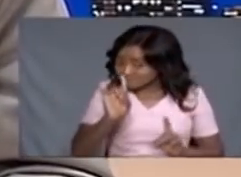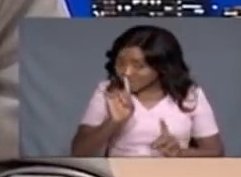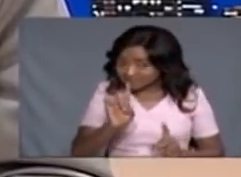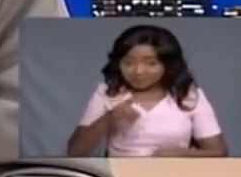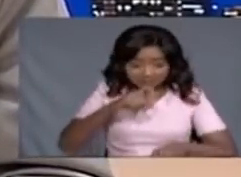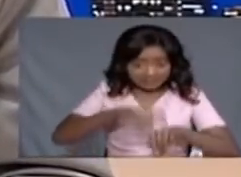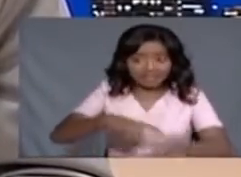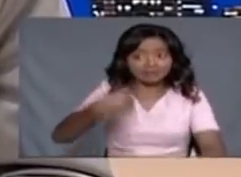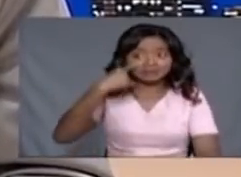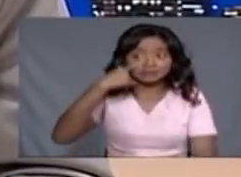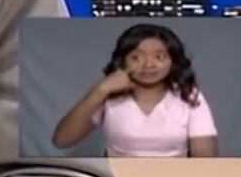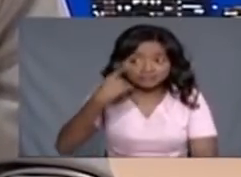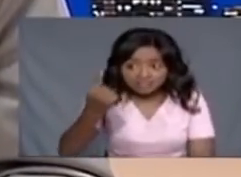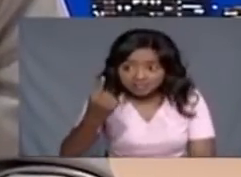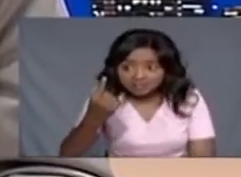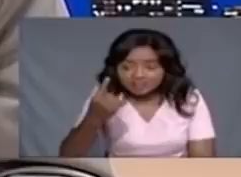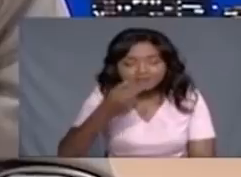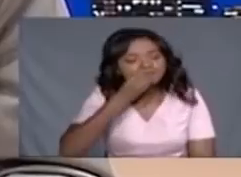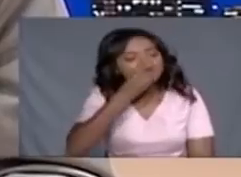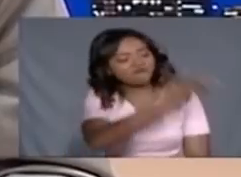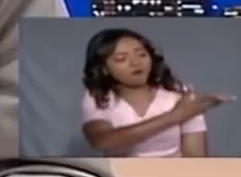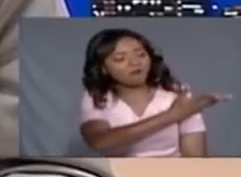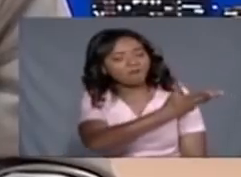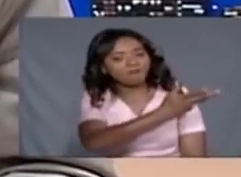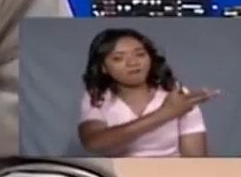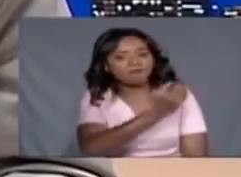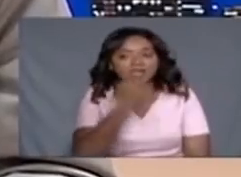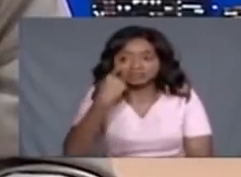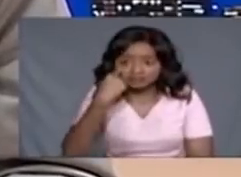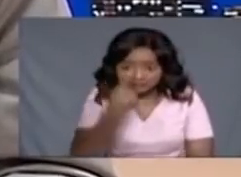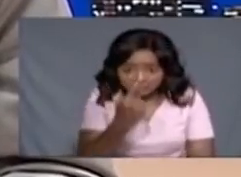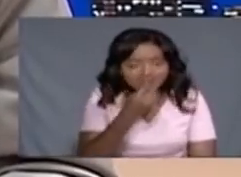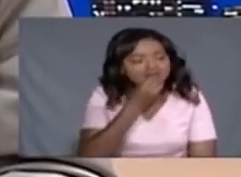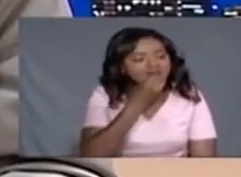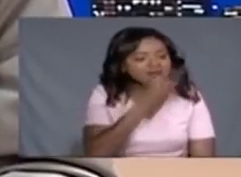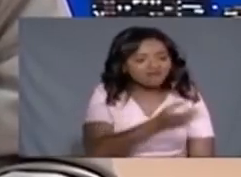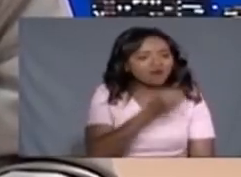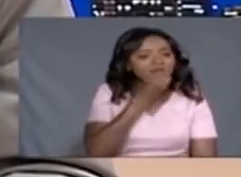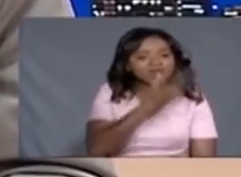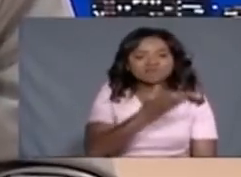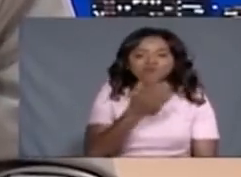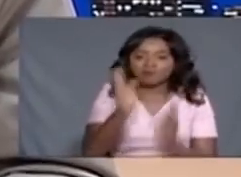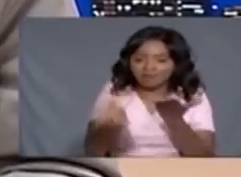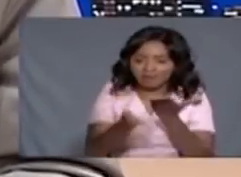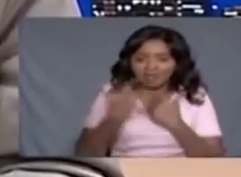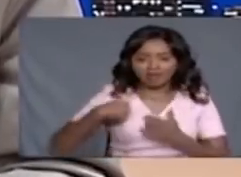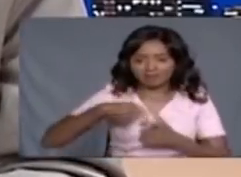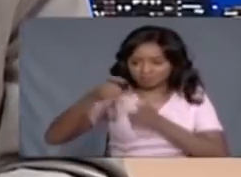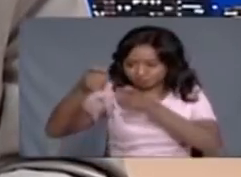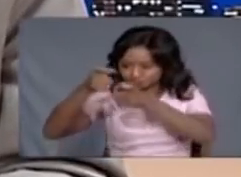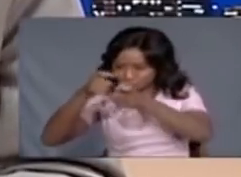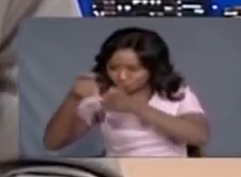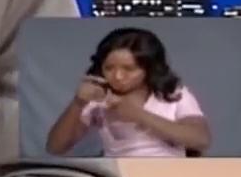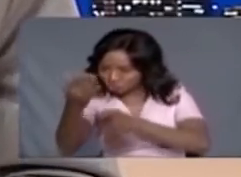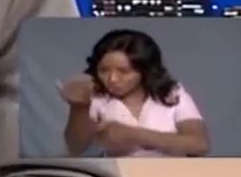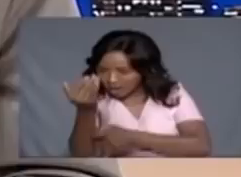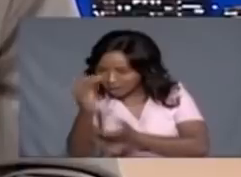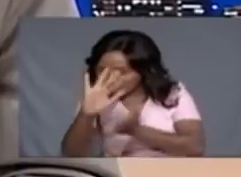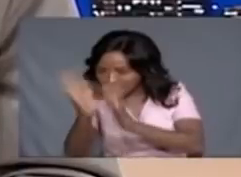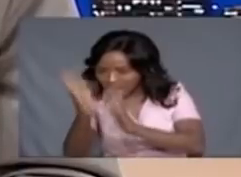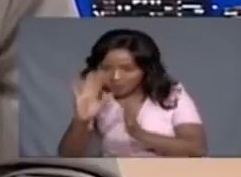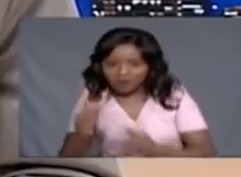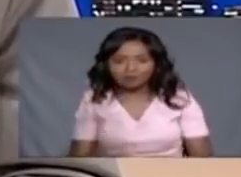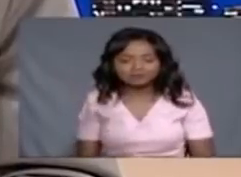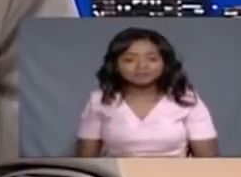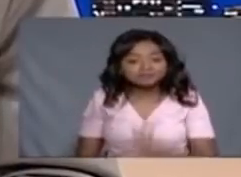site. Wherever they are, they cite them. So we need to manage them from proceeding ahead.